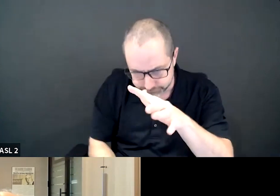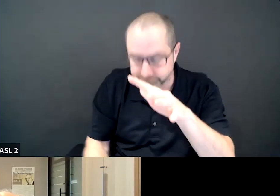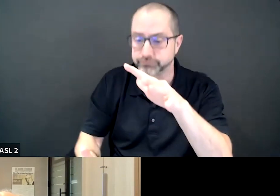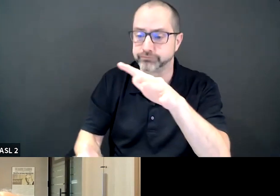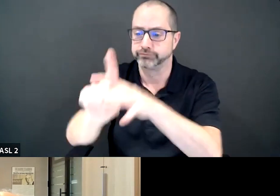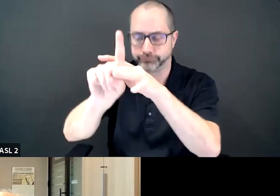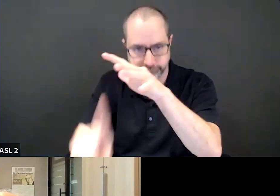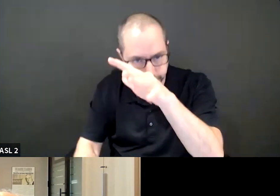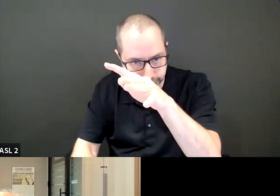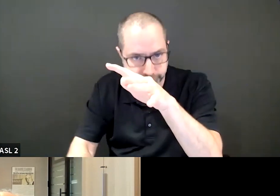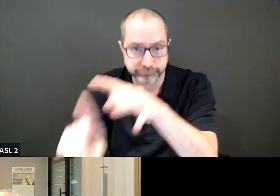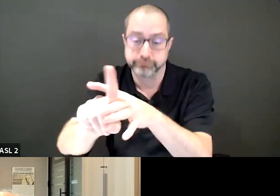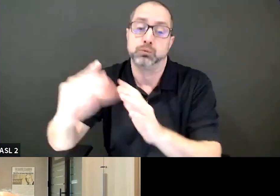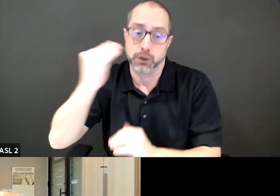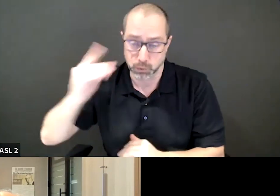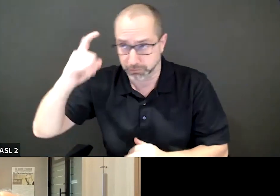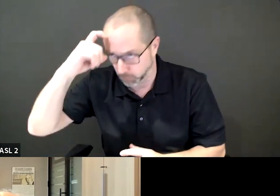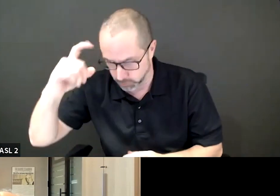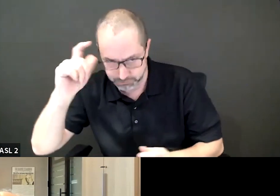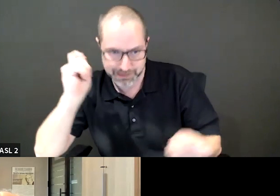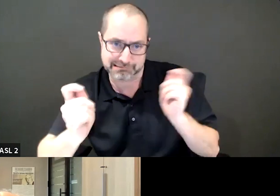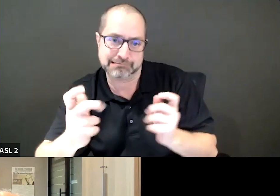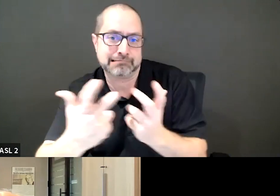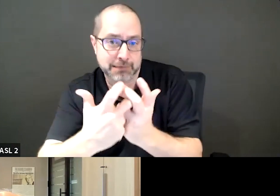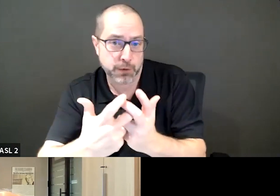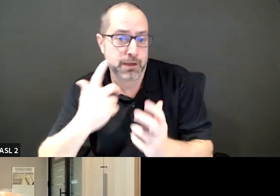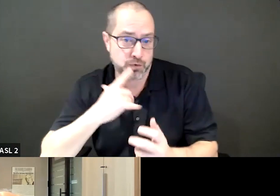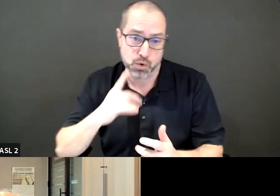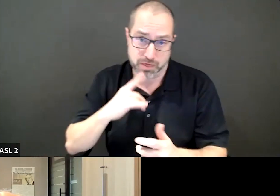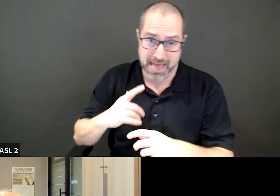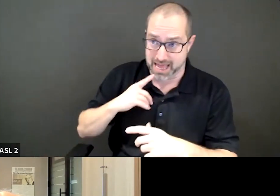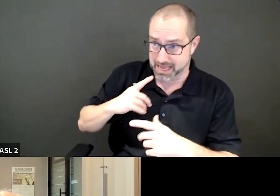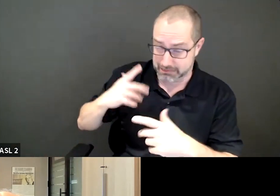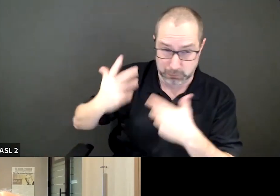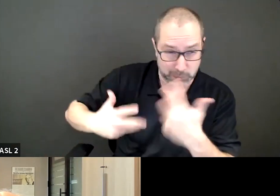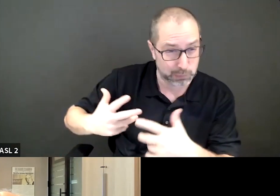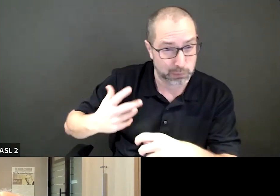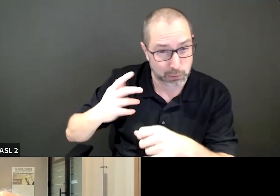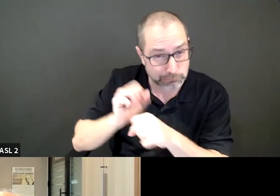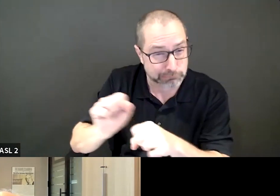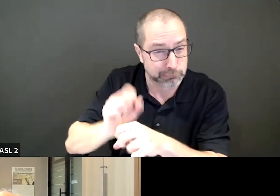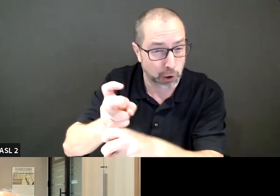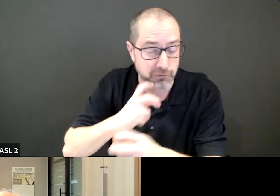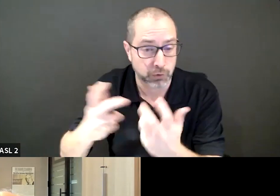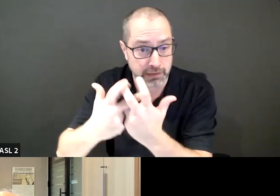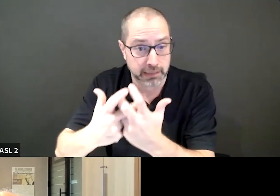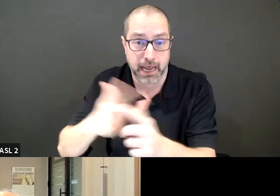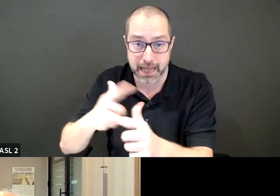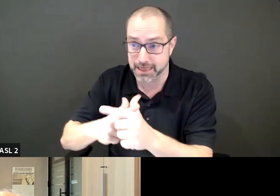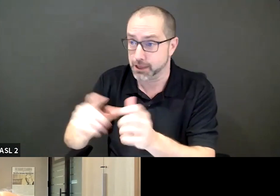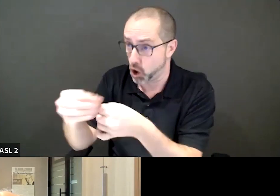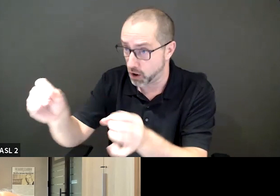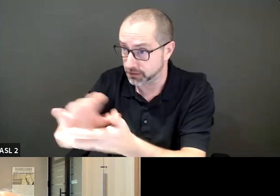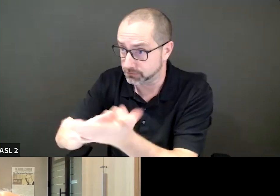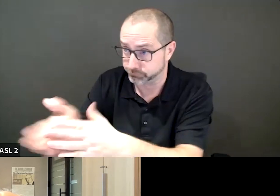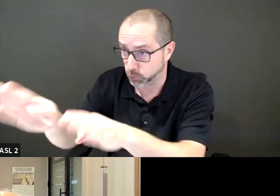that hard-won workplace accommodation rights are at risk when offices become virtual and when workers with disabilities are at greater